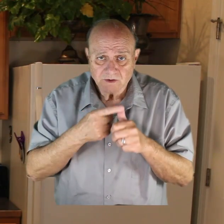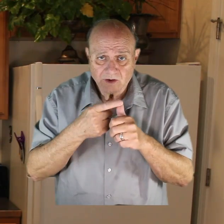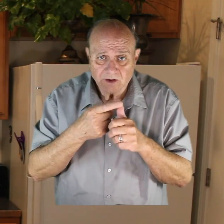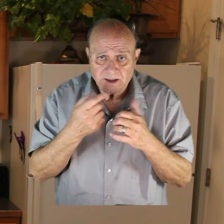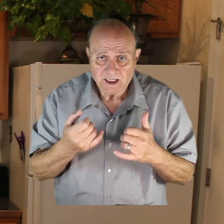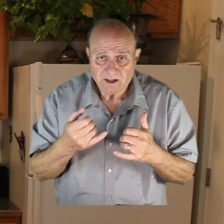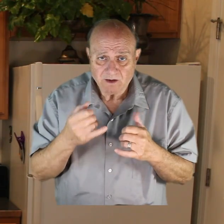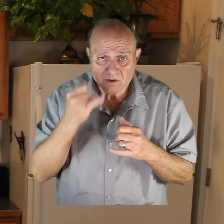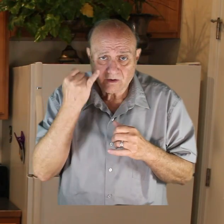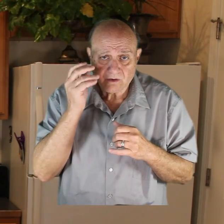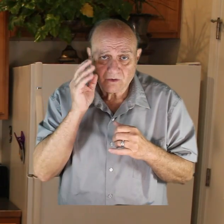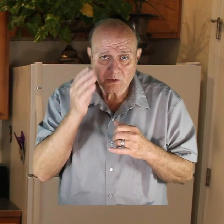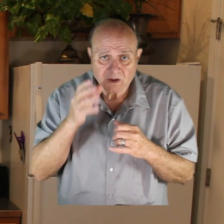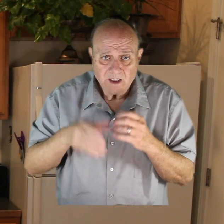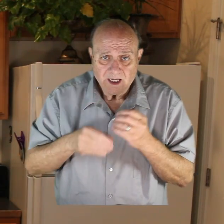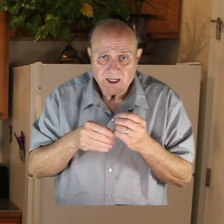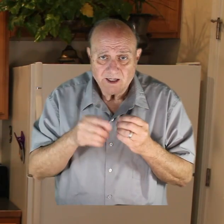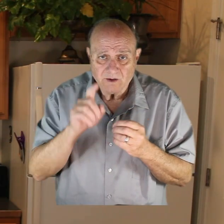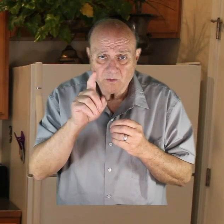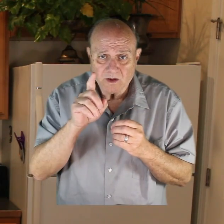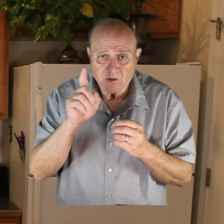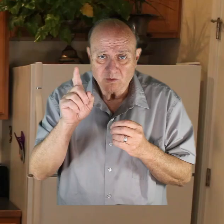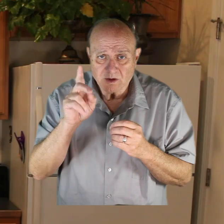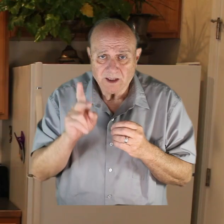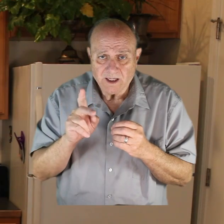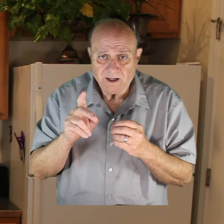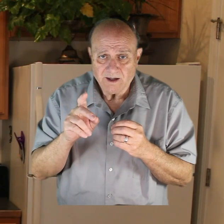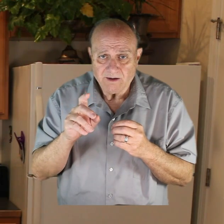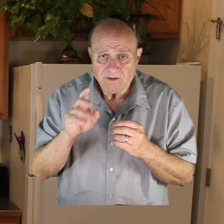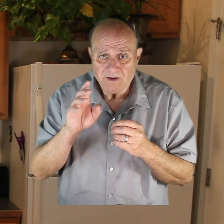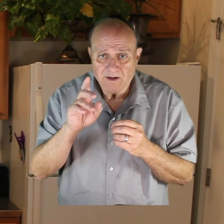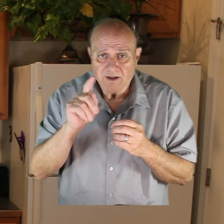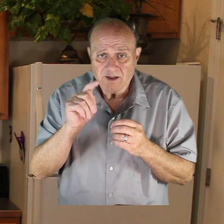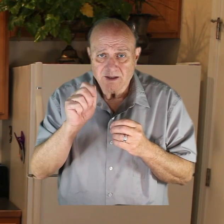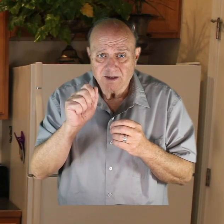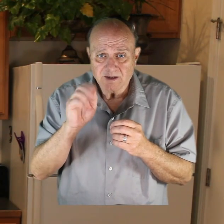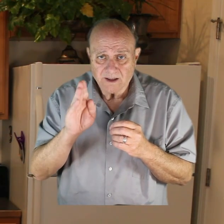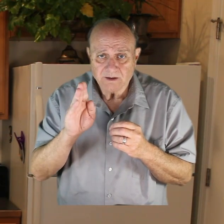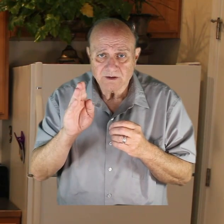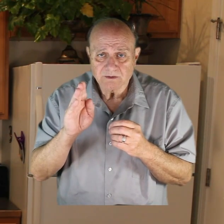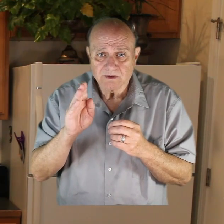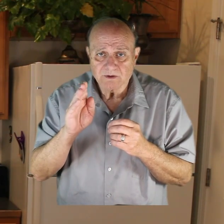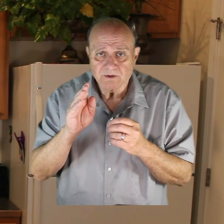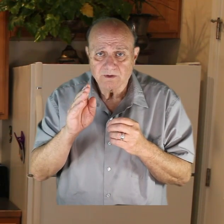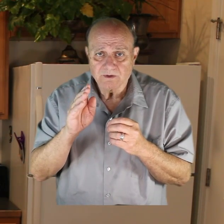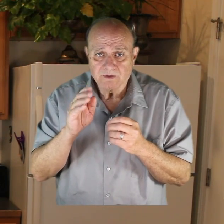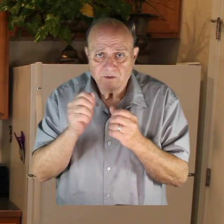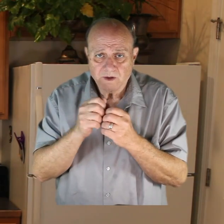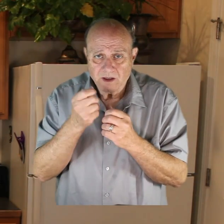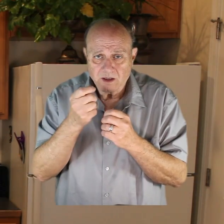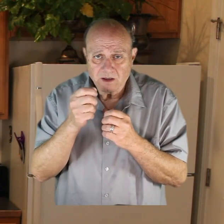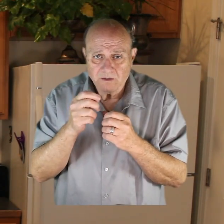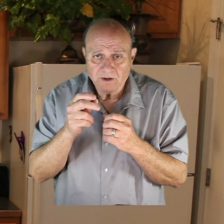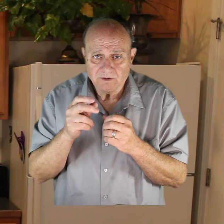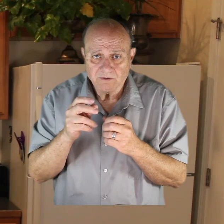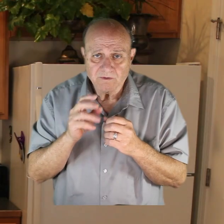started now. I'm going to add about 1.5 tablespoons, maybe just a little bit more. because I do have a certain amount of liquid. Now